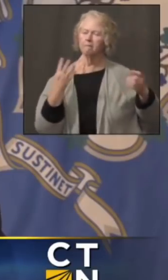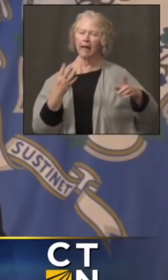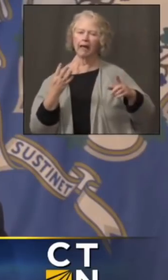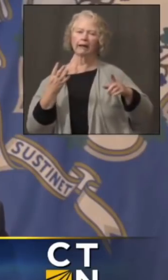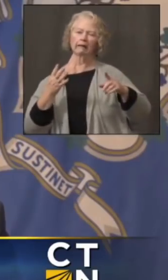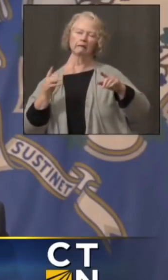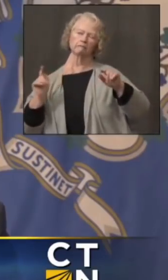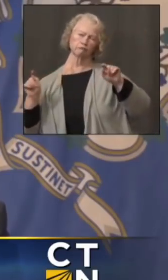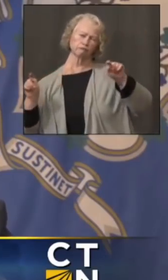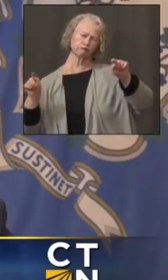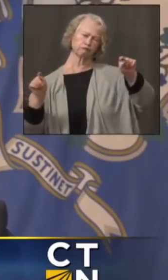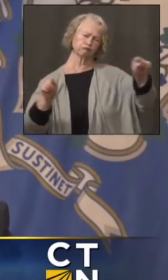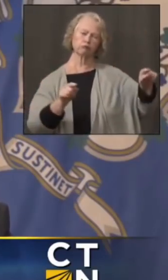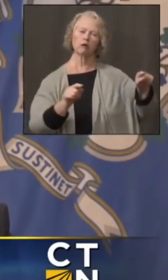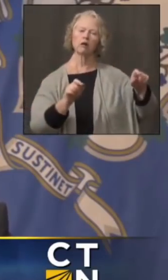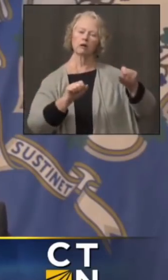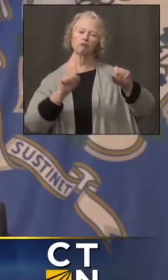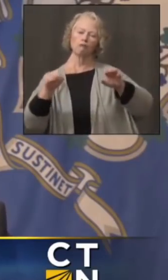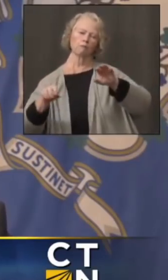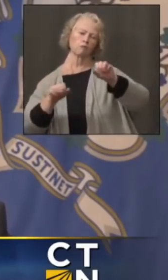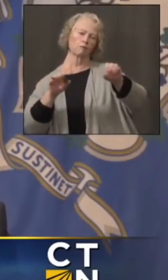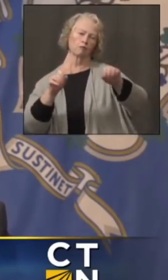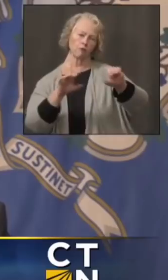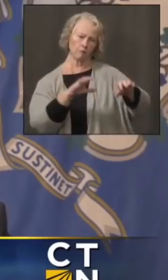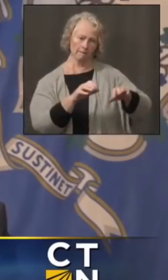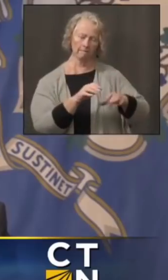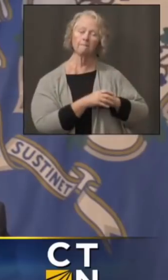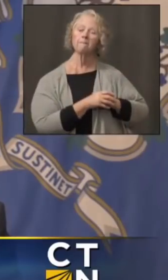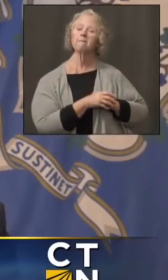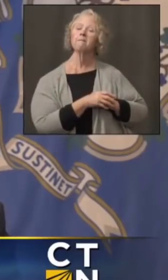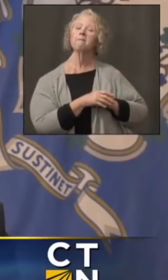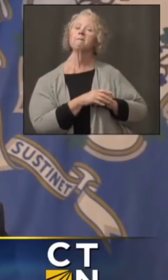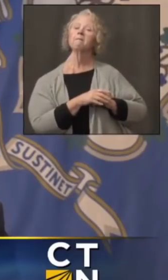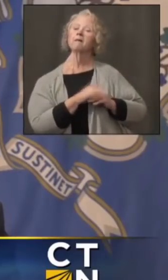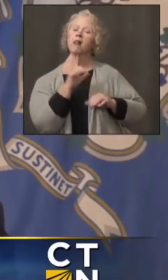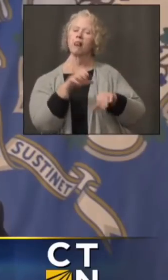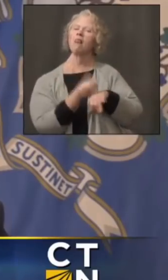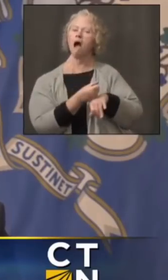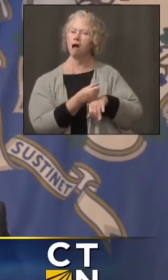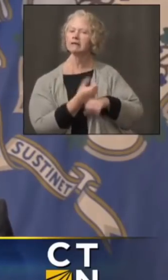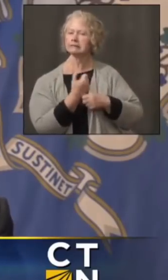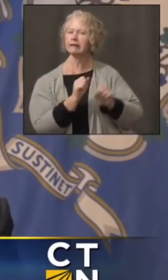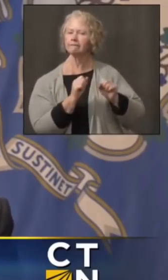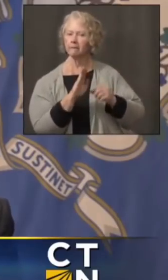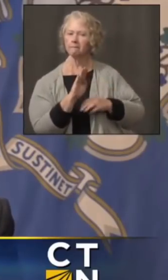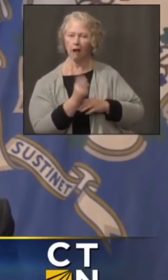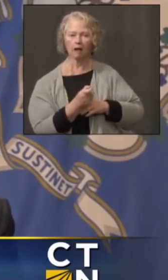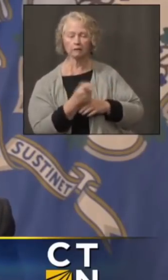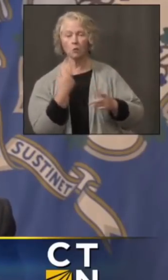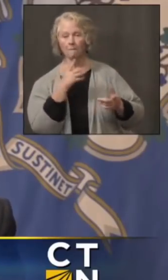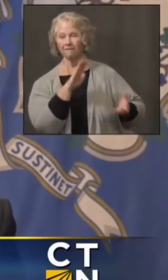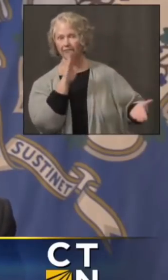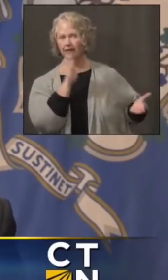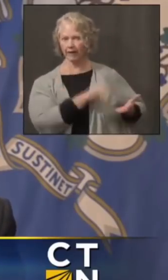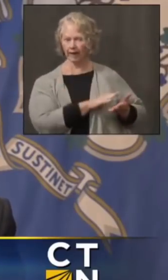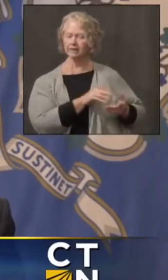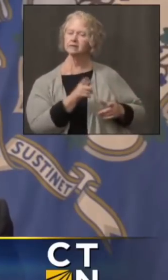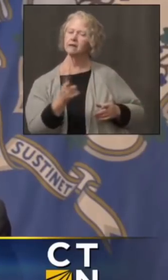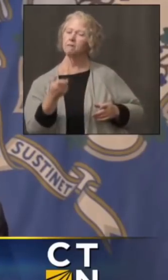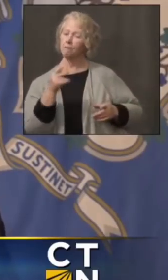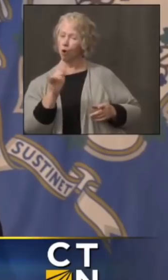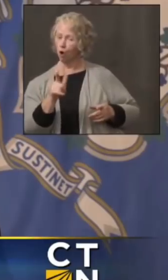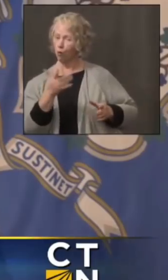I think that's going to hopefully mitigate some of the consternation there. But Paul, maybe you want to talk a little bit about security as